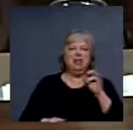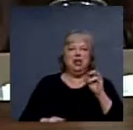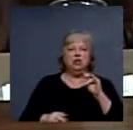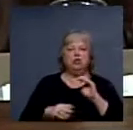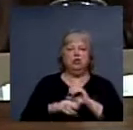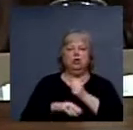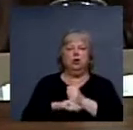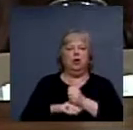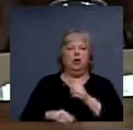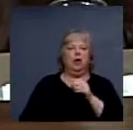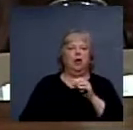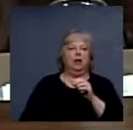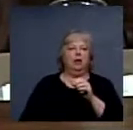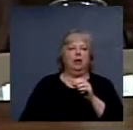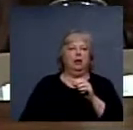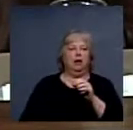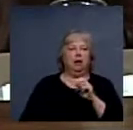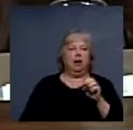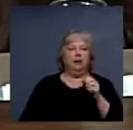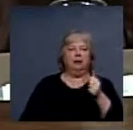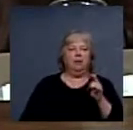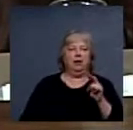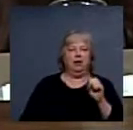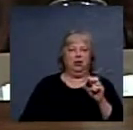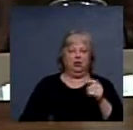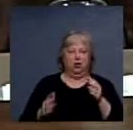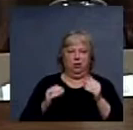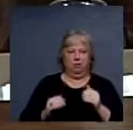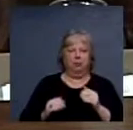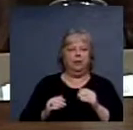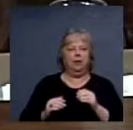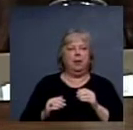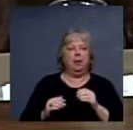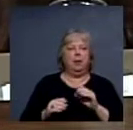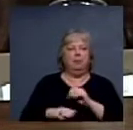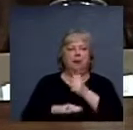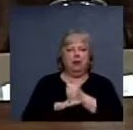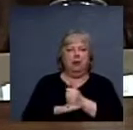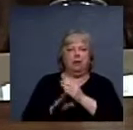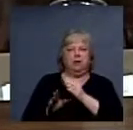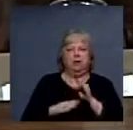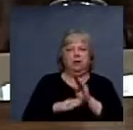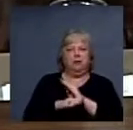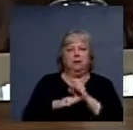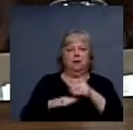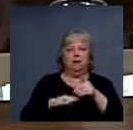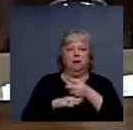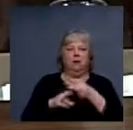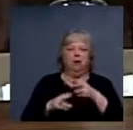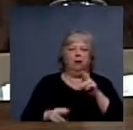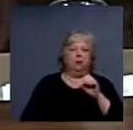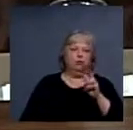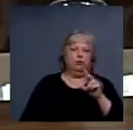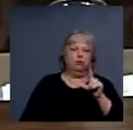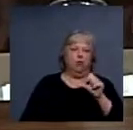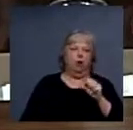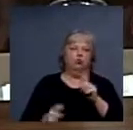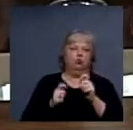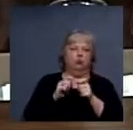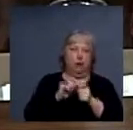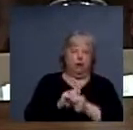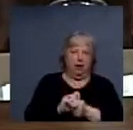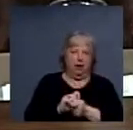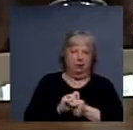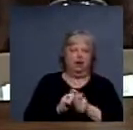East 17th Street. An ordinance to approve a planned zoning development and establish a planned commercial district titled Rawls revised short form